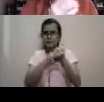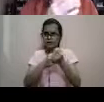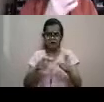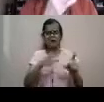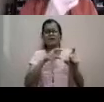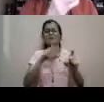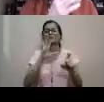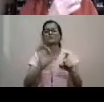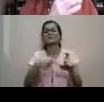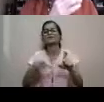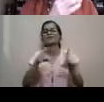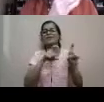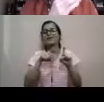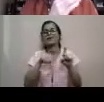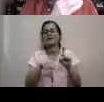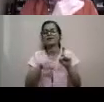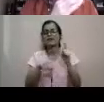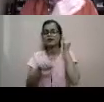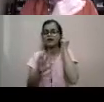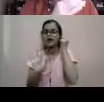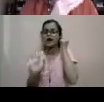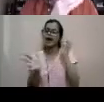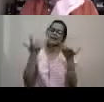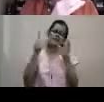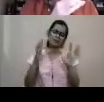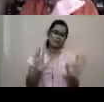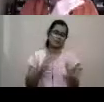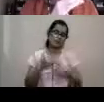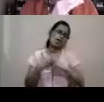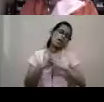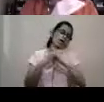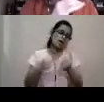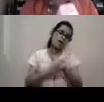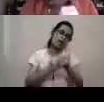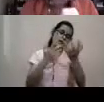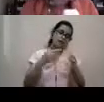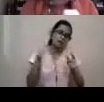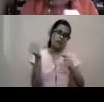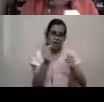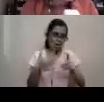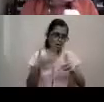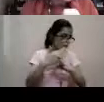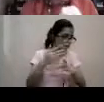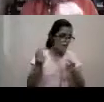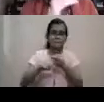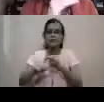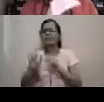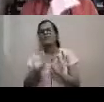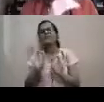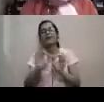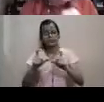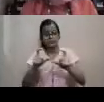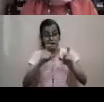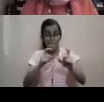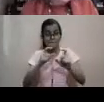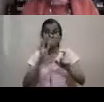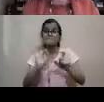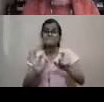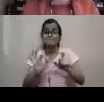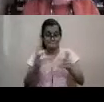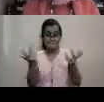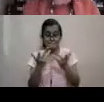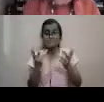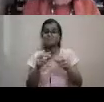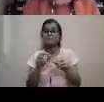We don't have that normative standard that we do in many other ethical theories. So how do we know